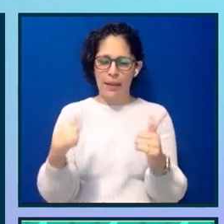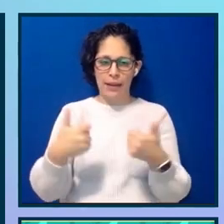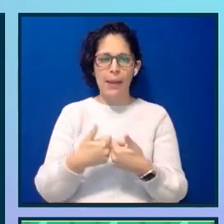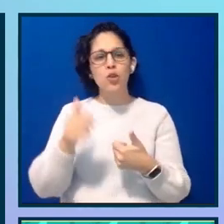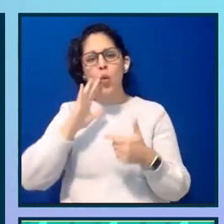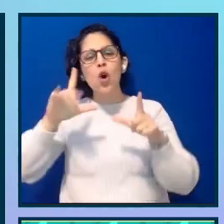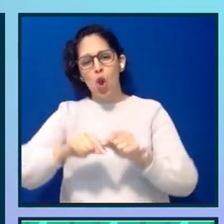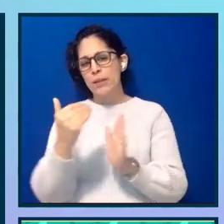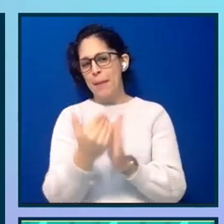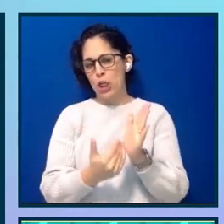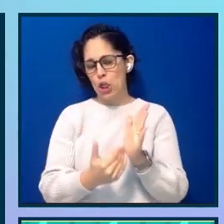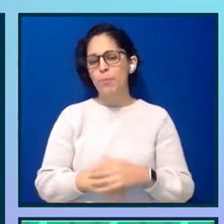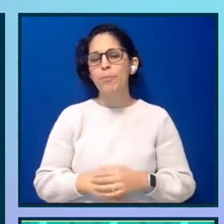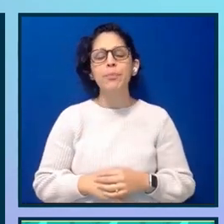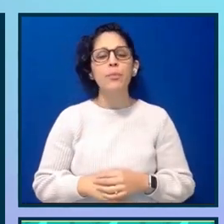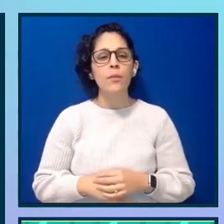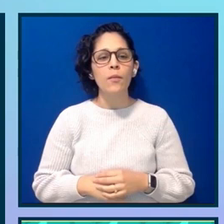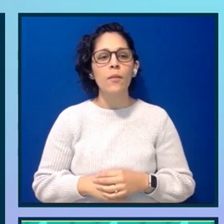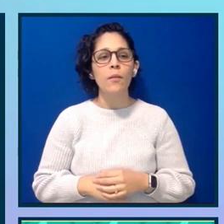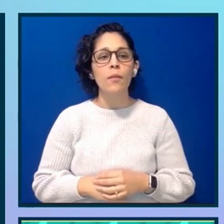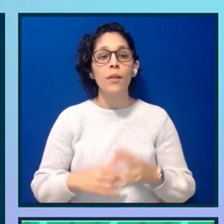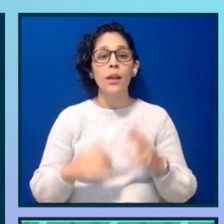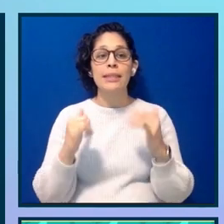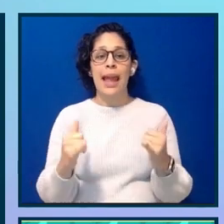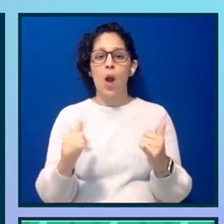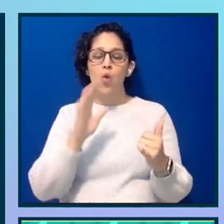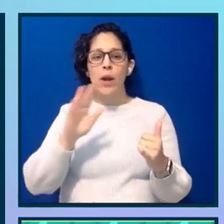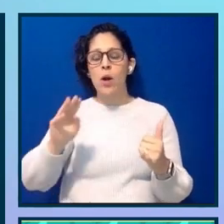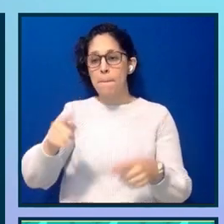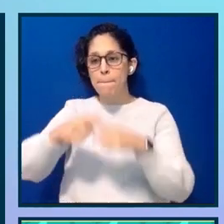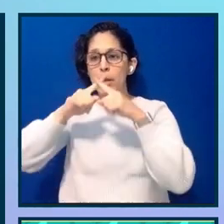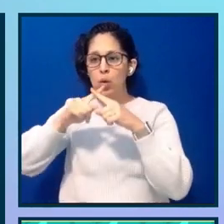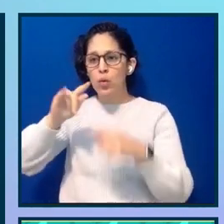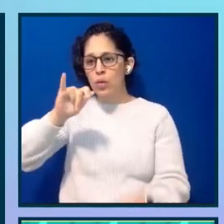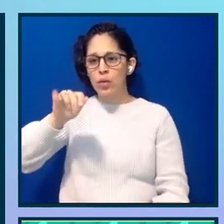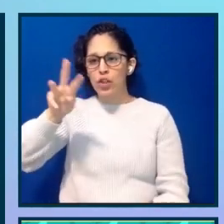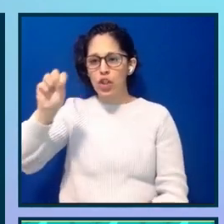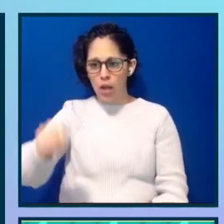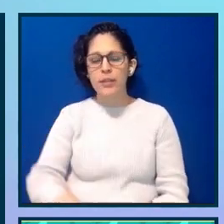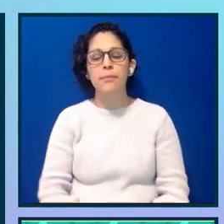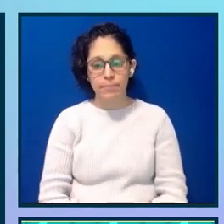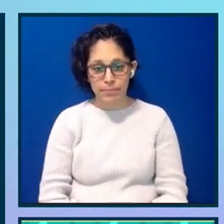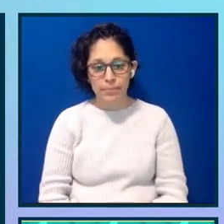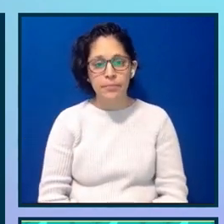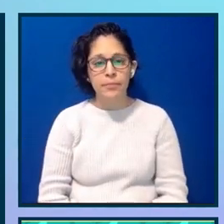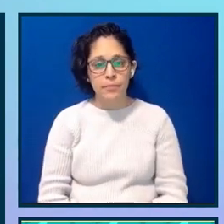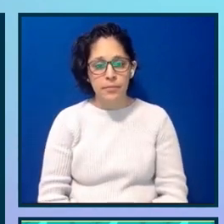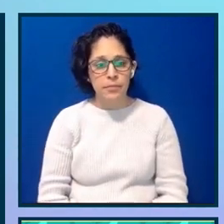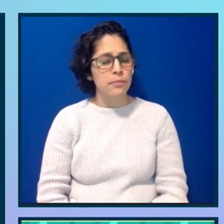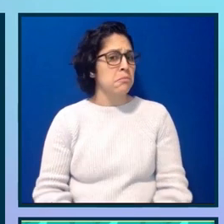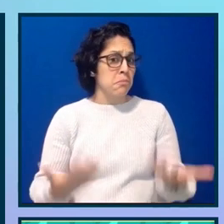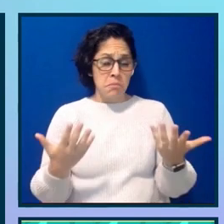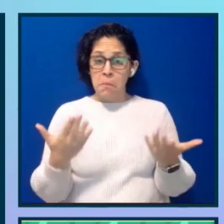Escape. And let's mute JAWS for a second. Space, speech on demand. Because maybe we can't